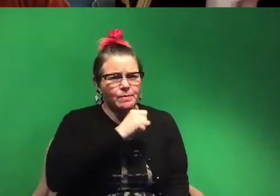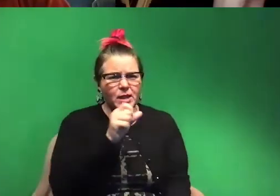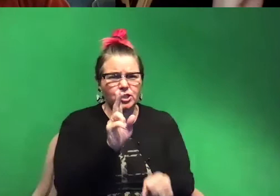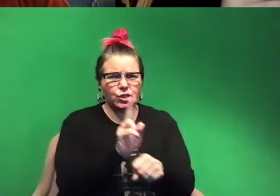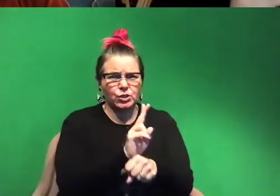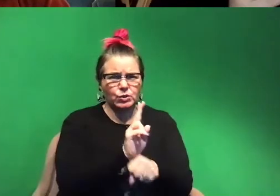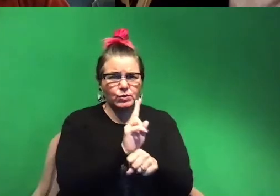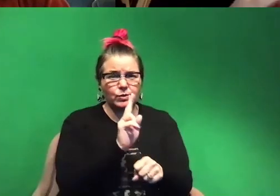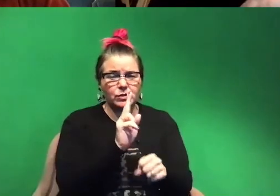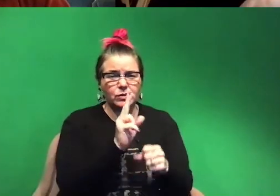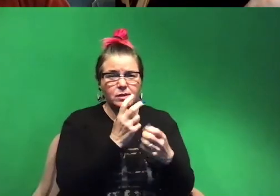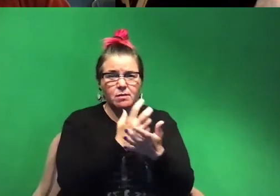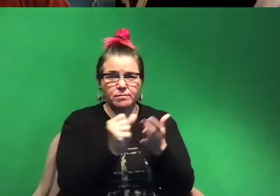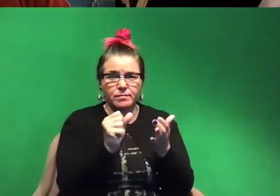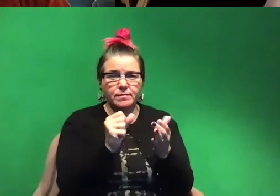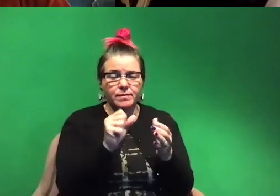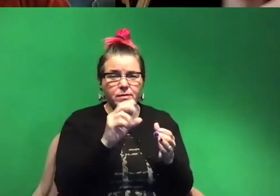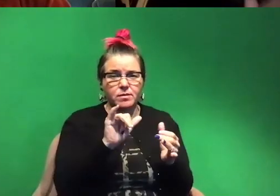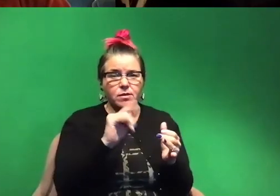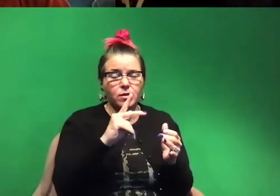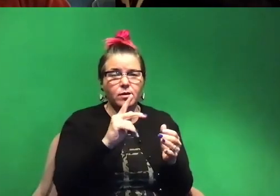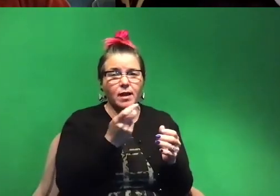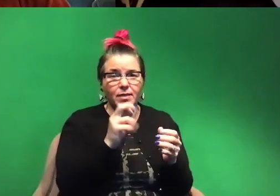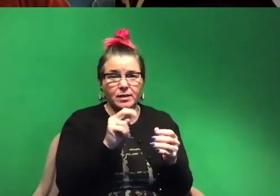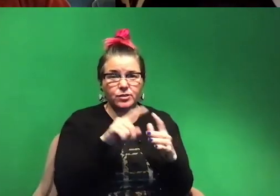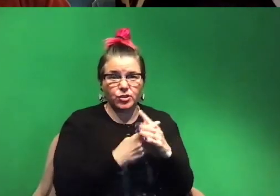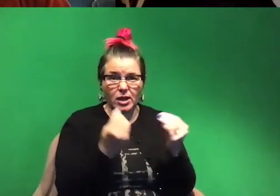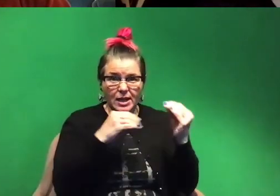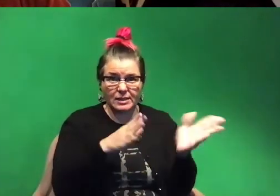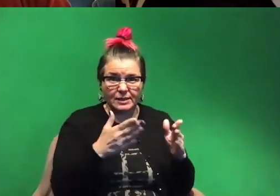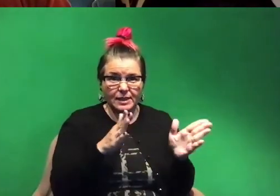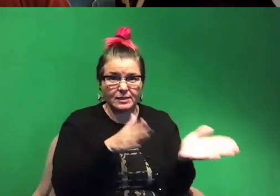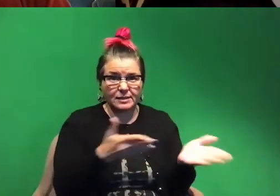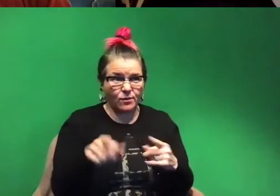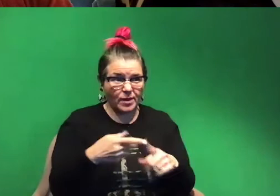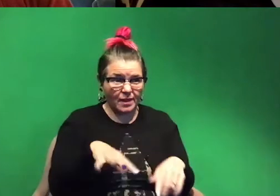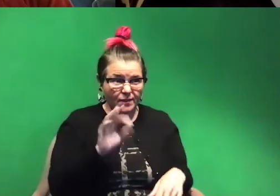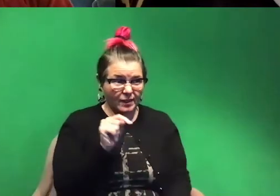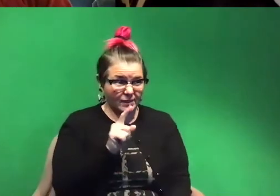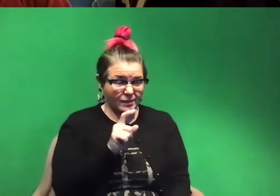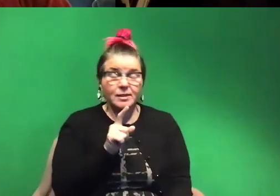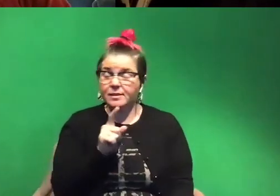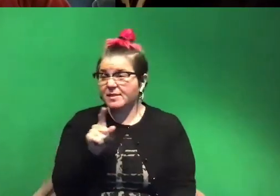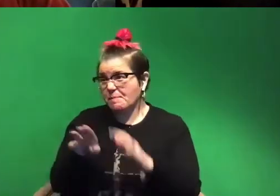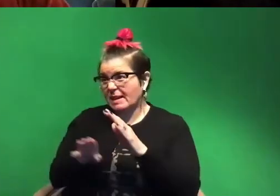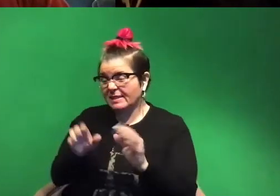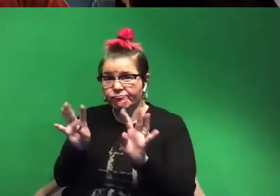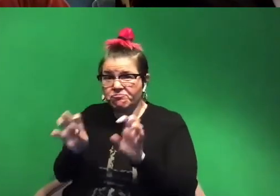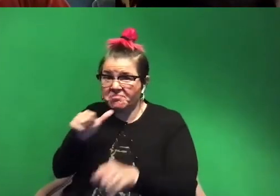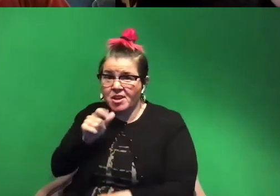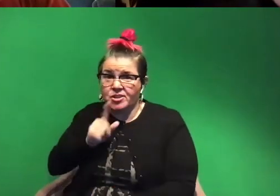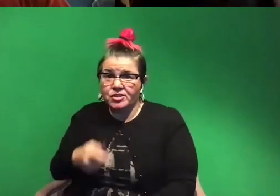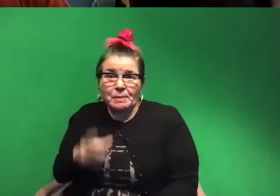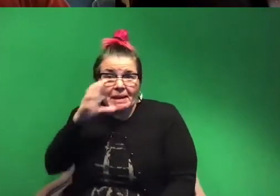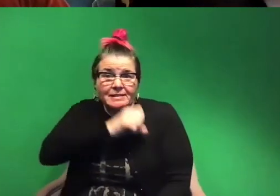their eggs, their yolk, and then start eating dead stuff when they find it, basically? Yeah, I'm not sure. Yeah. That's what we're guessing.